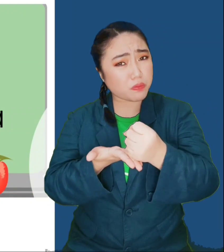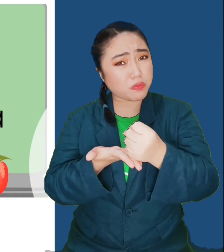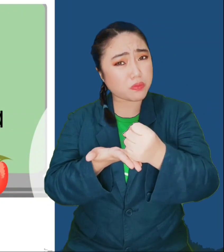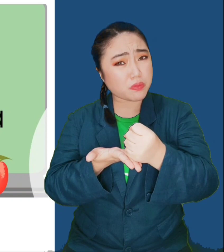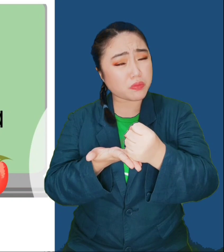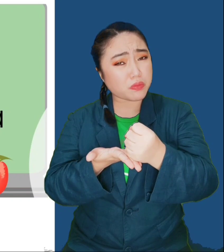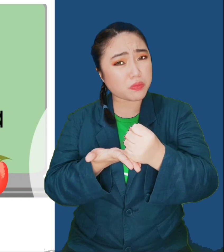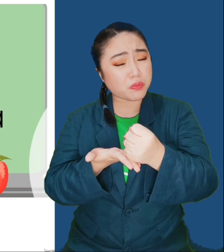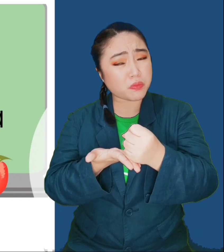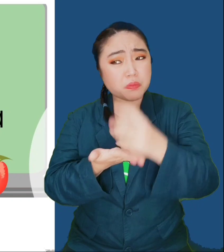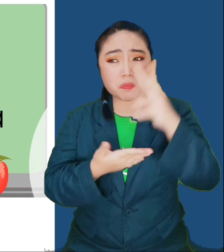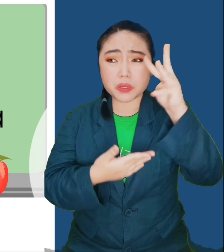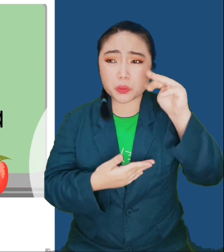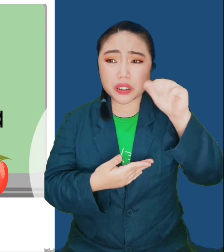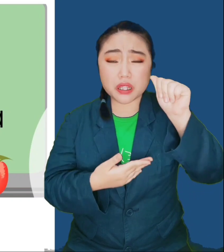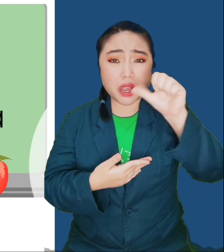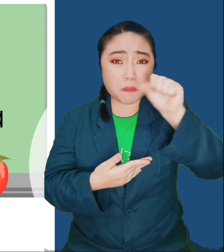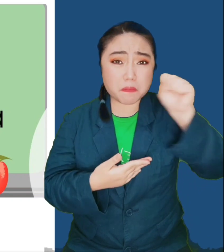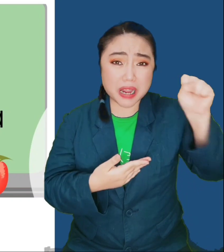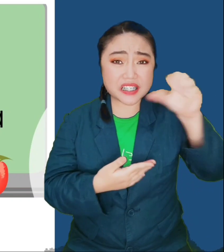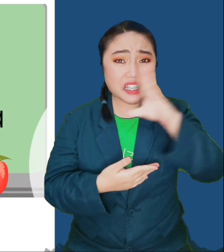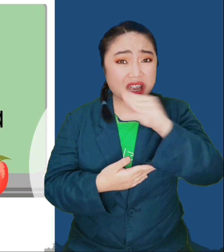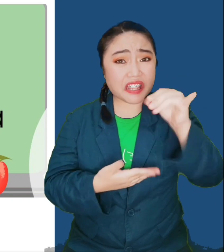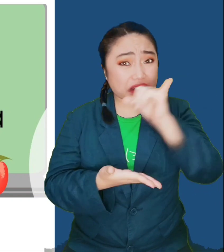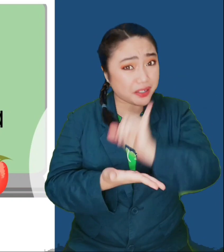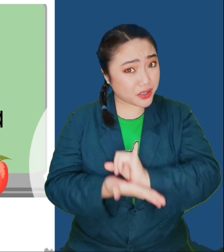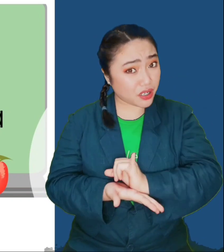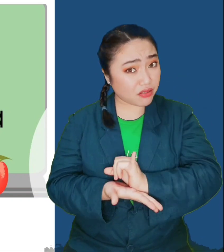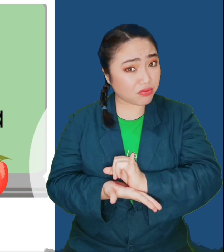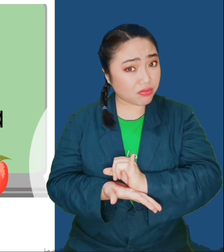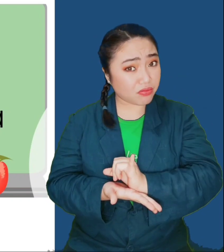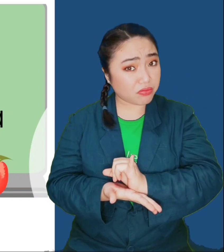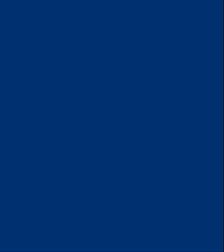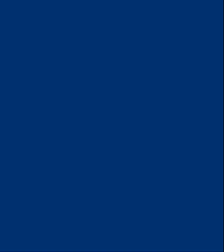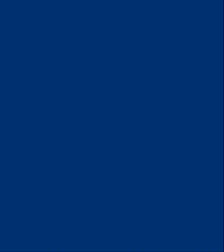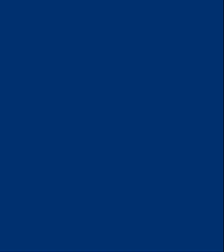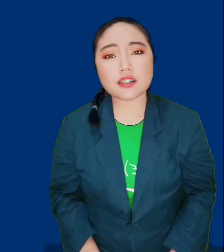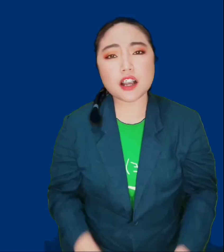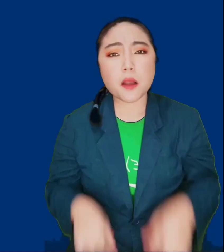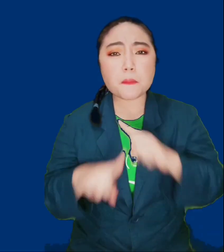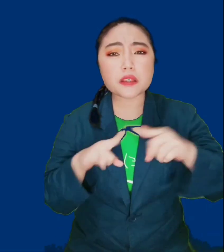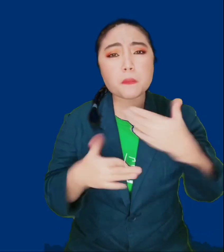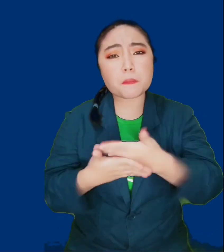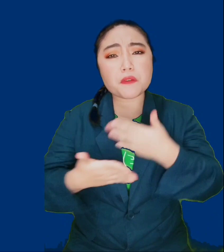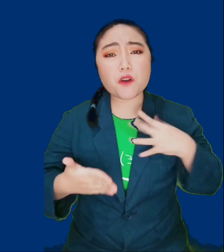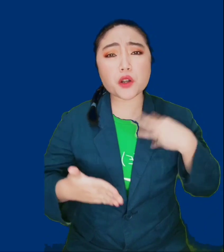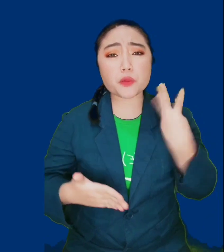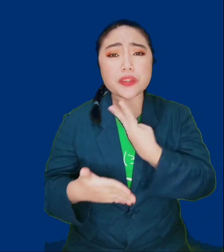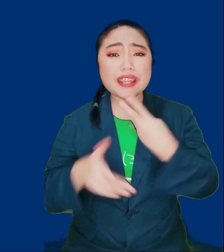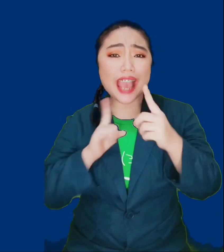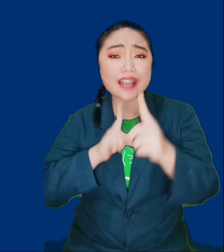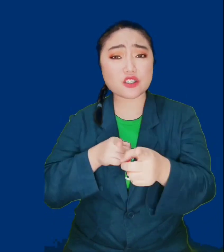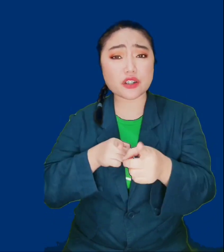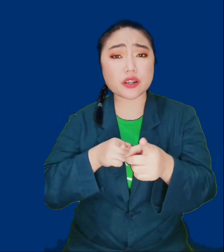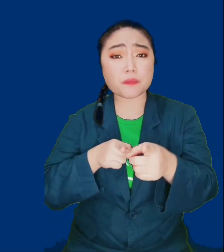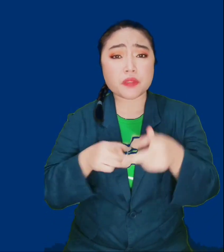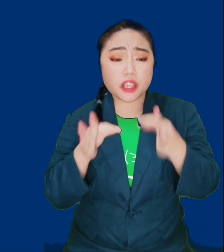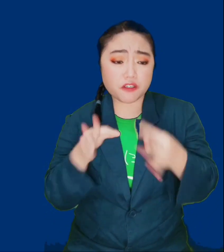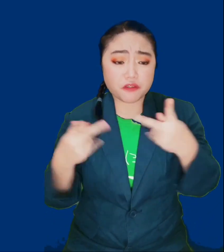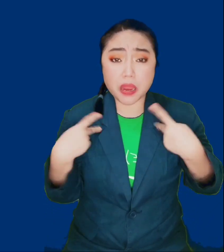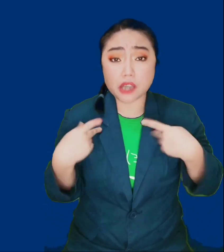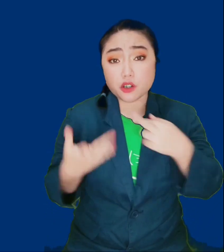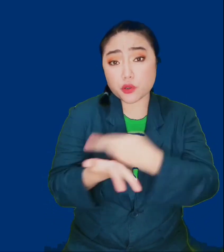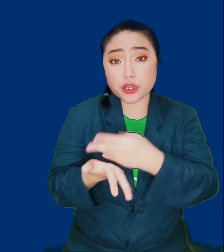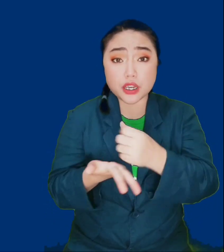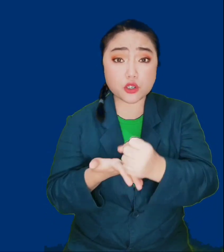is there a relationship between mass and inertia? But before we